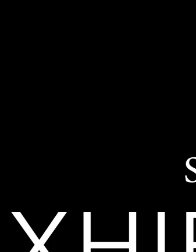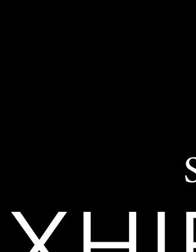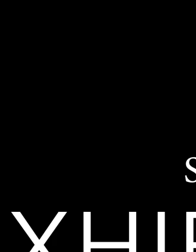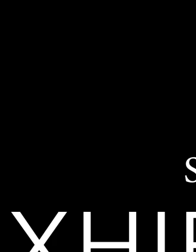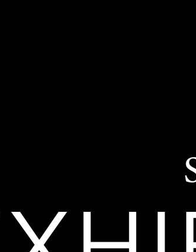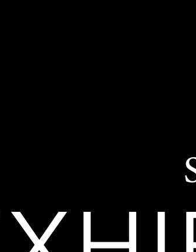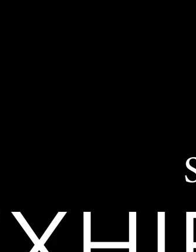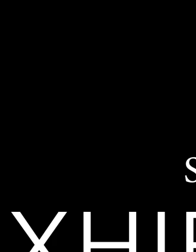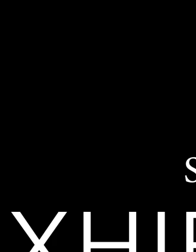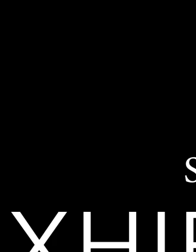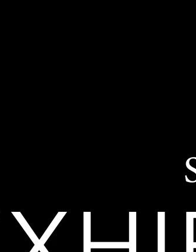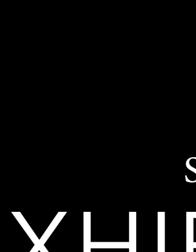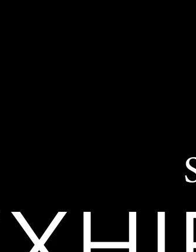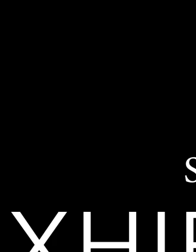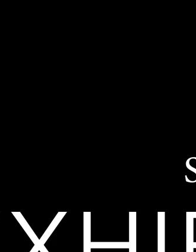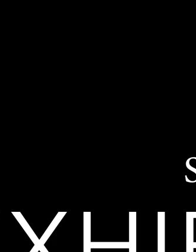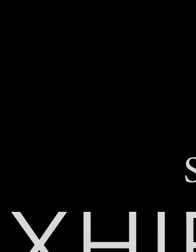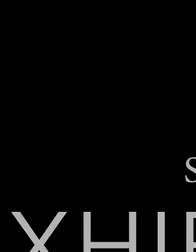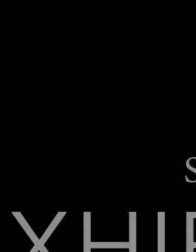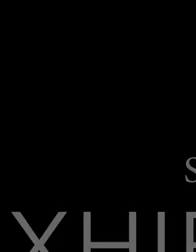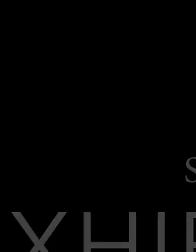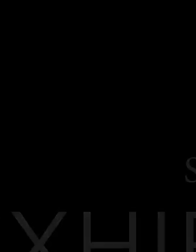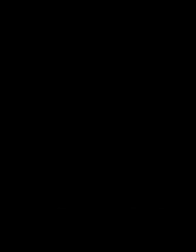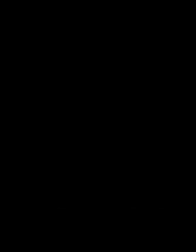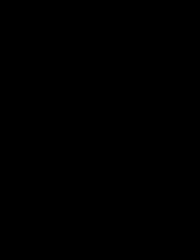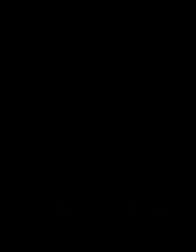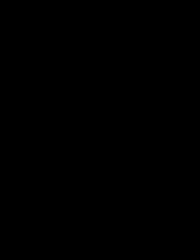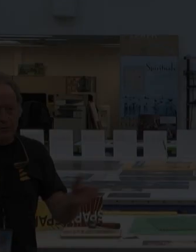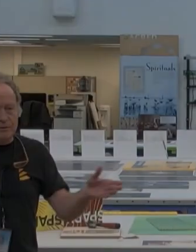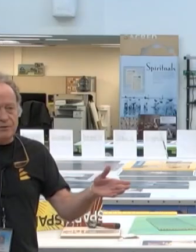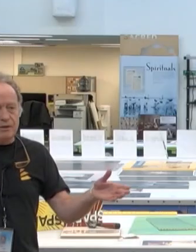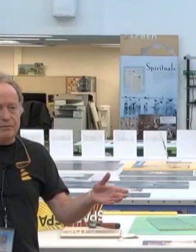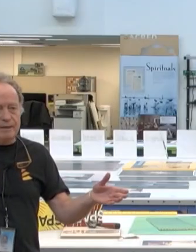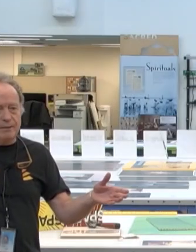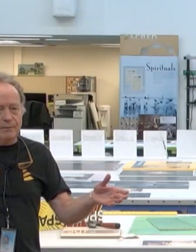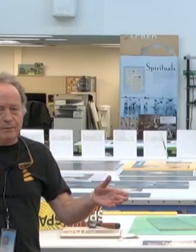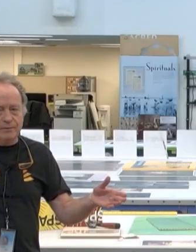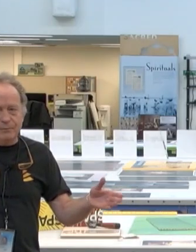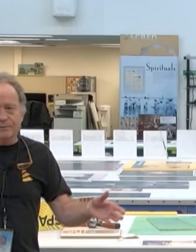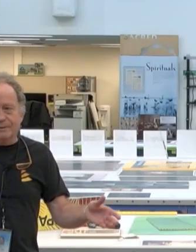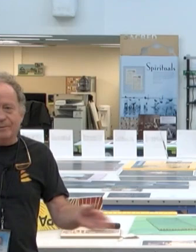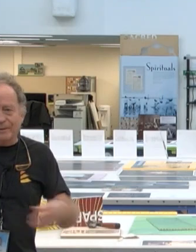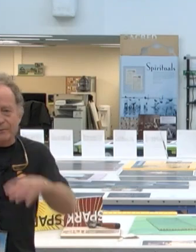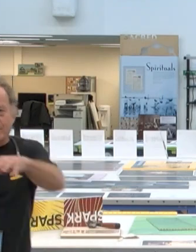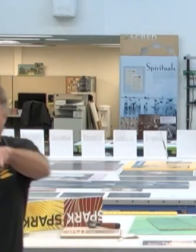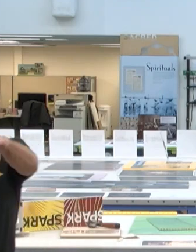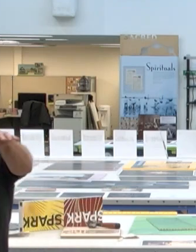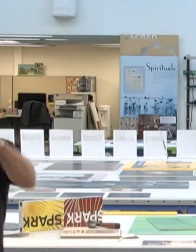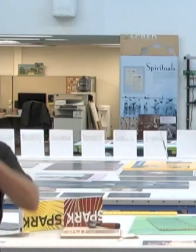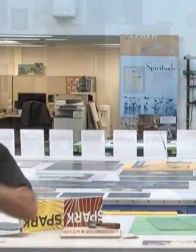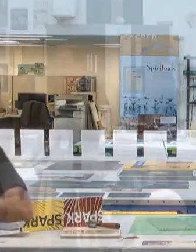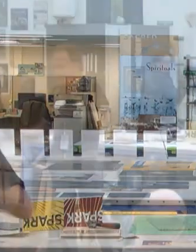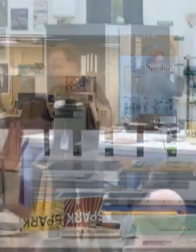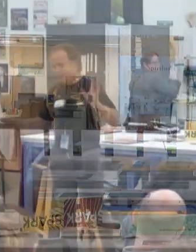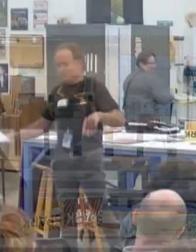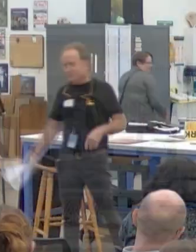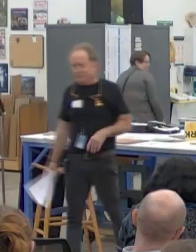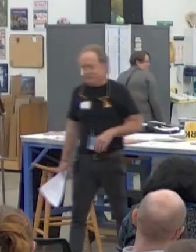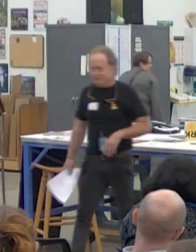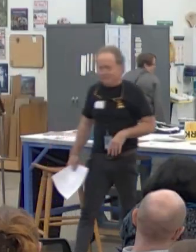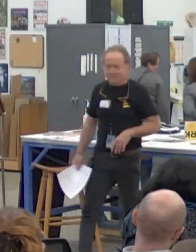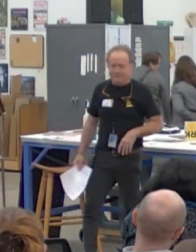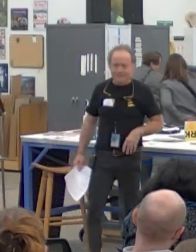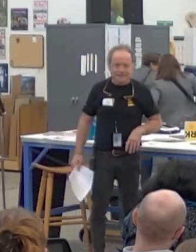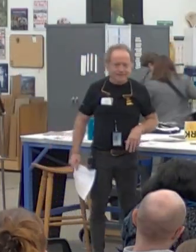I guess we'll start. Thanks for coming. God, I can't believe I put all these chairs out, and I thought I'd be like 3 people in the back, but this